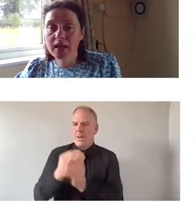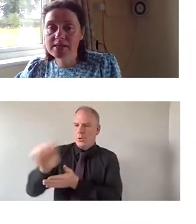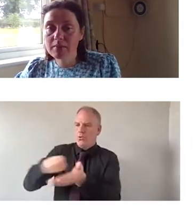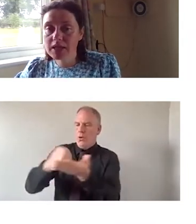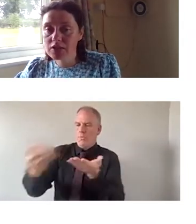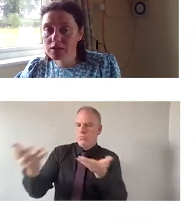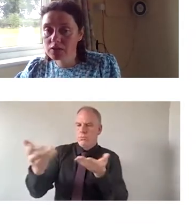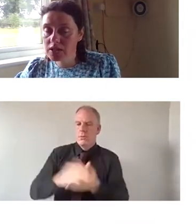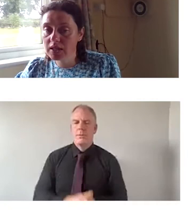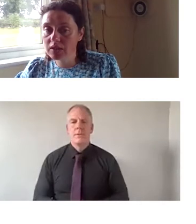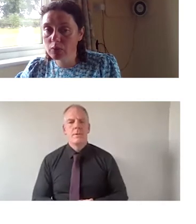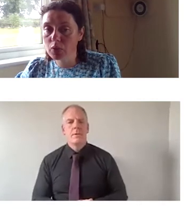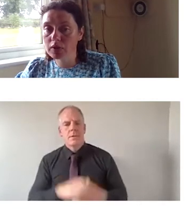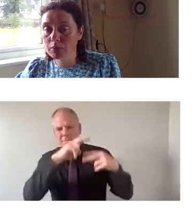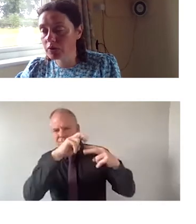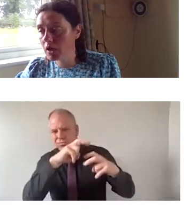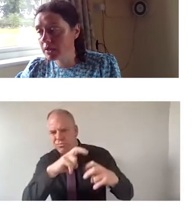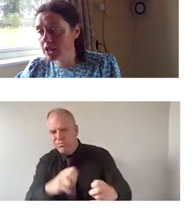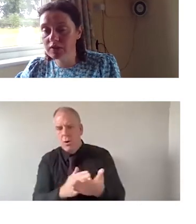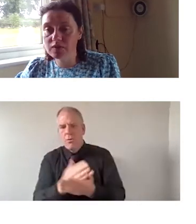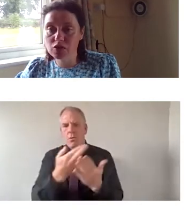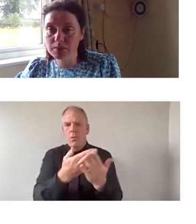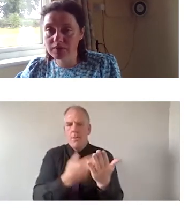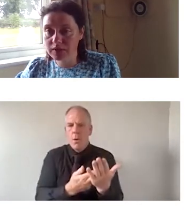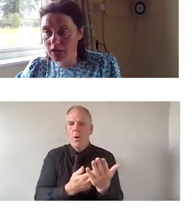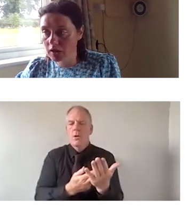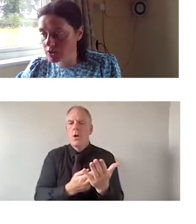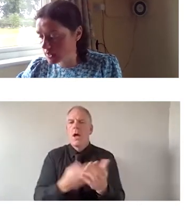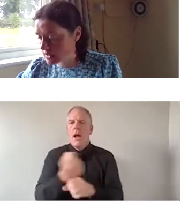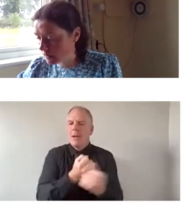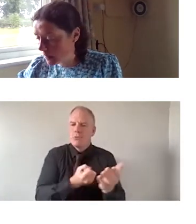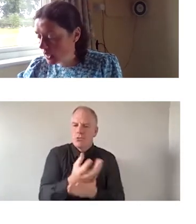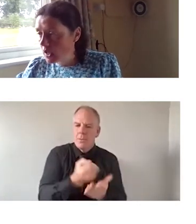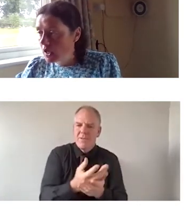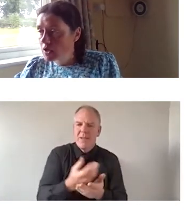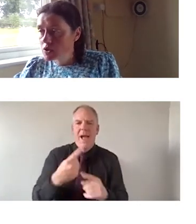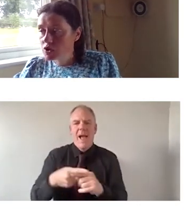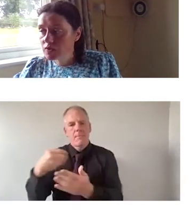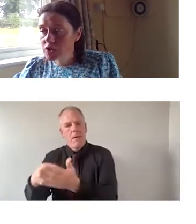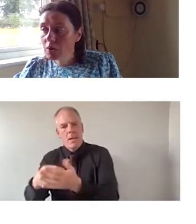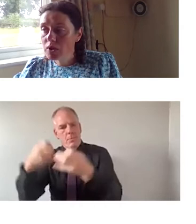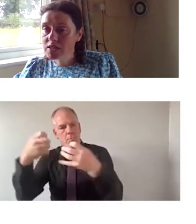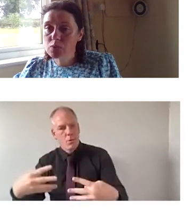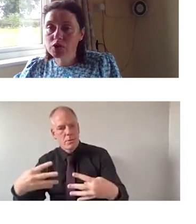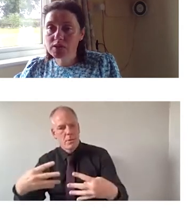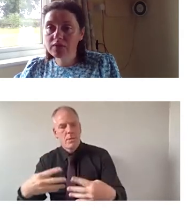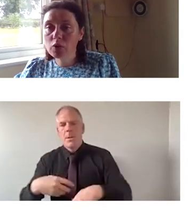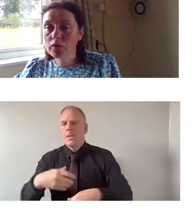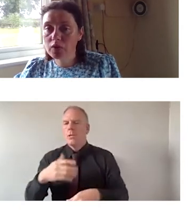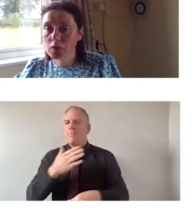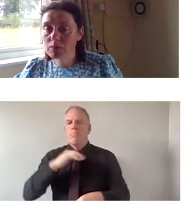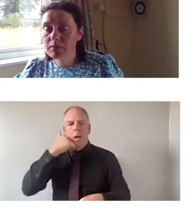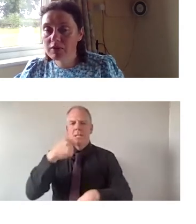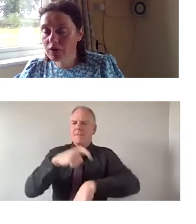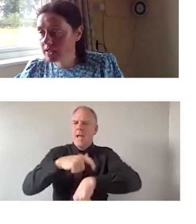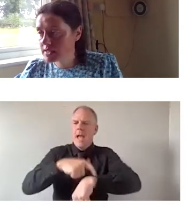The examinations undertaken in the report are both a combination of descriptive and econometrics. So just for time reasons, we'll just give an